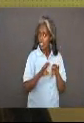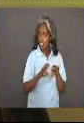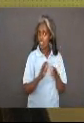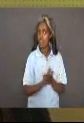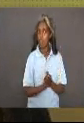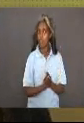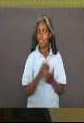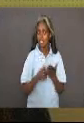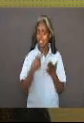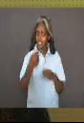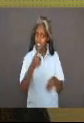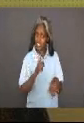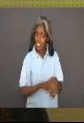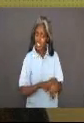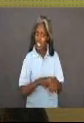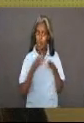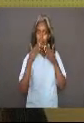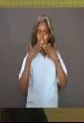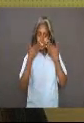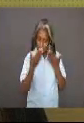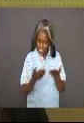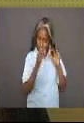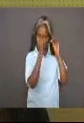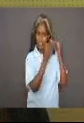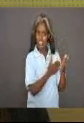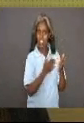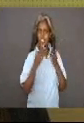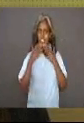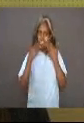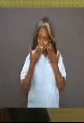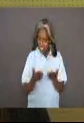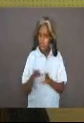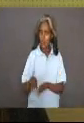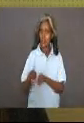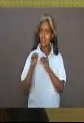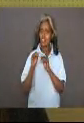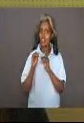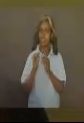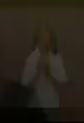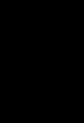Until next time, thank you, teacher. Thank you, students.